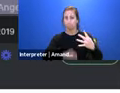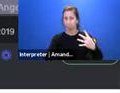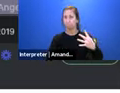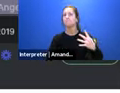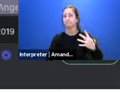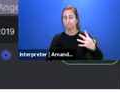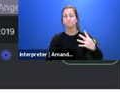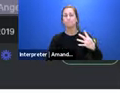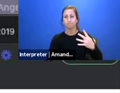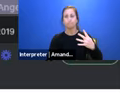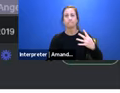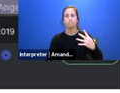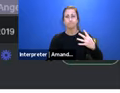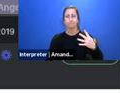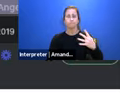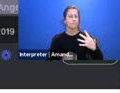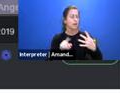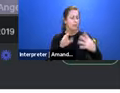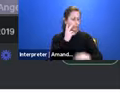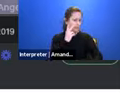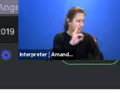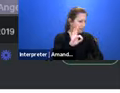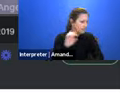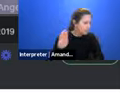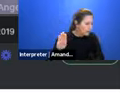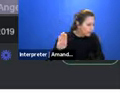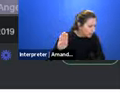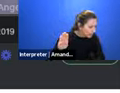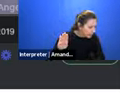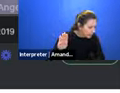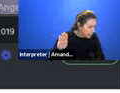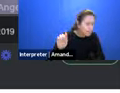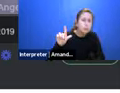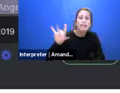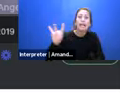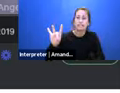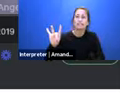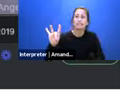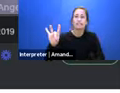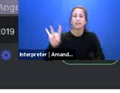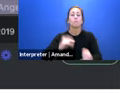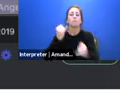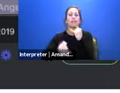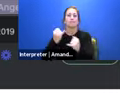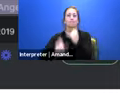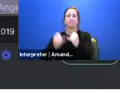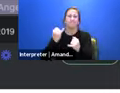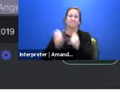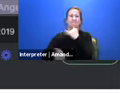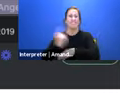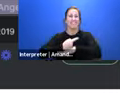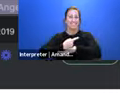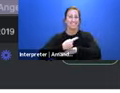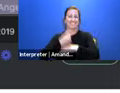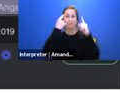and this will be live by February the 20, should I give the 28th. That's our drop dead date, February the